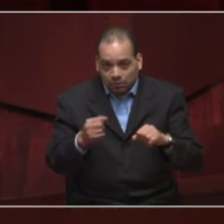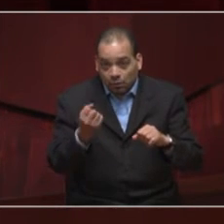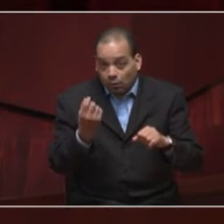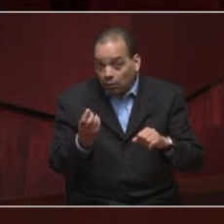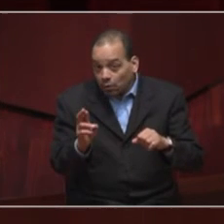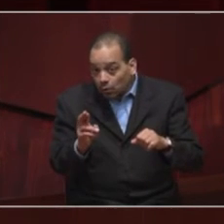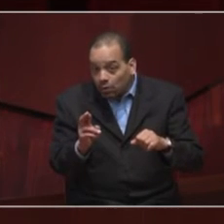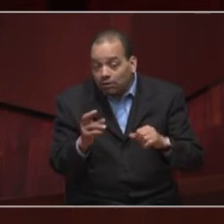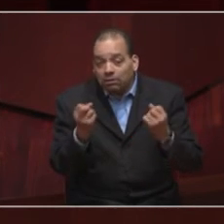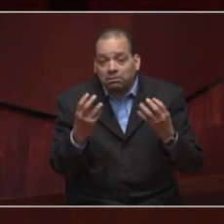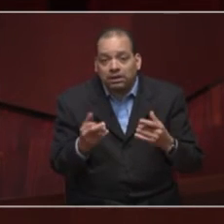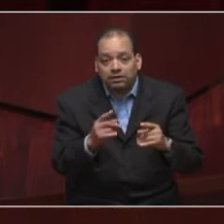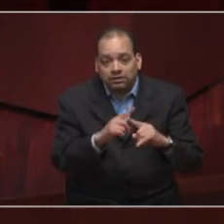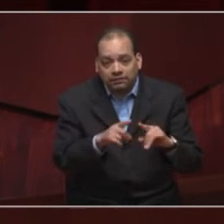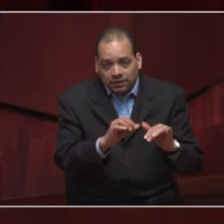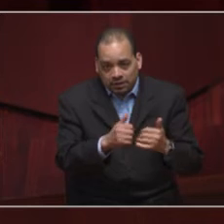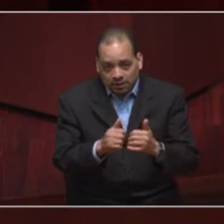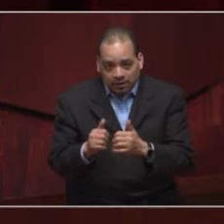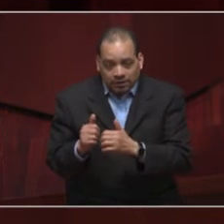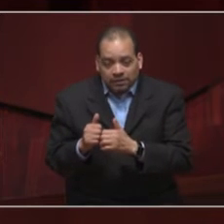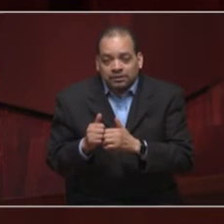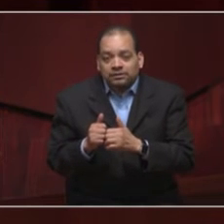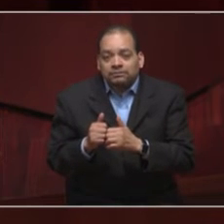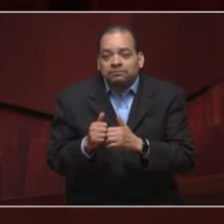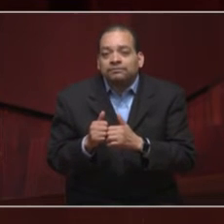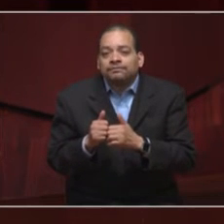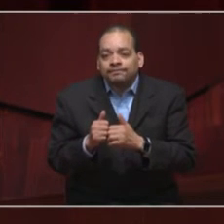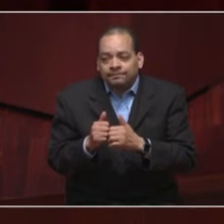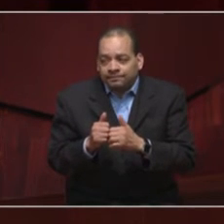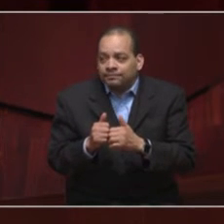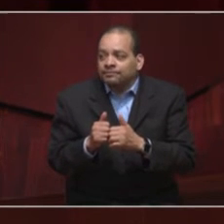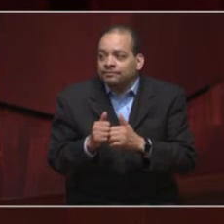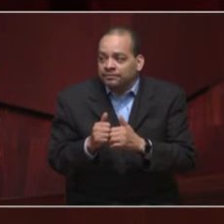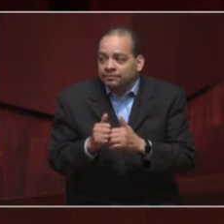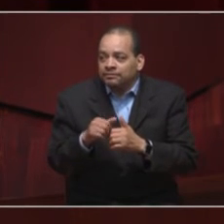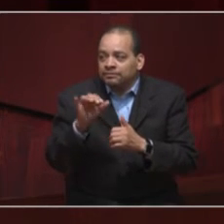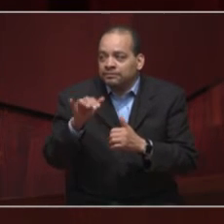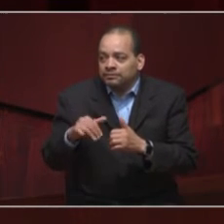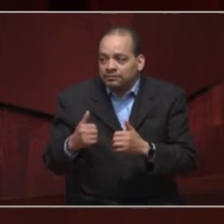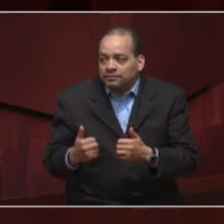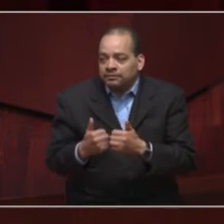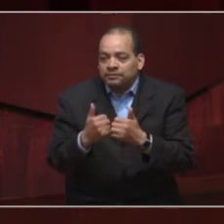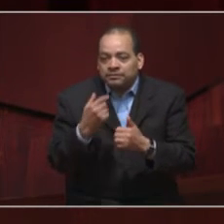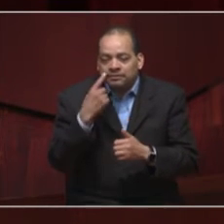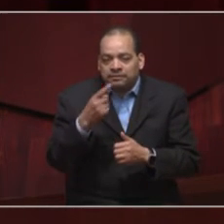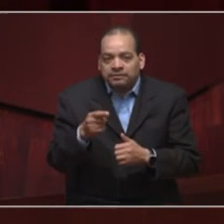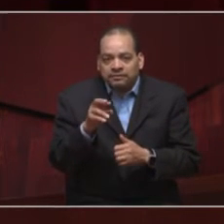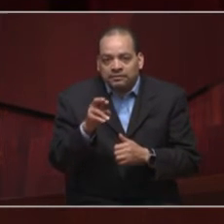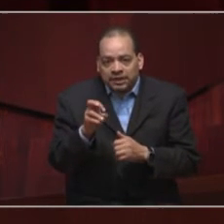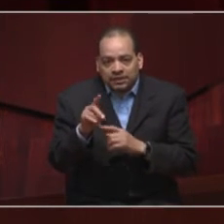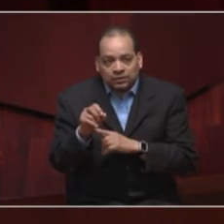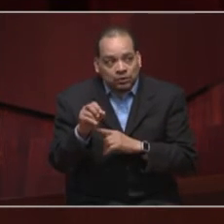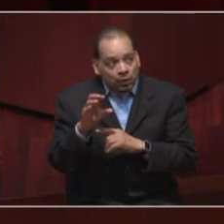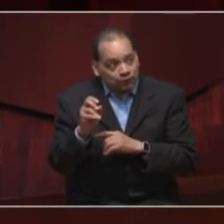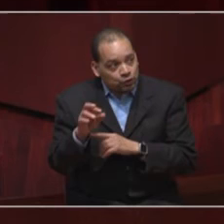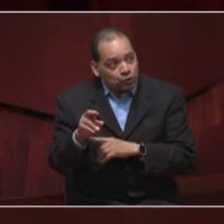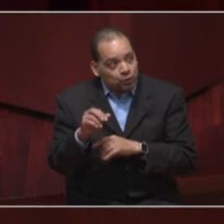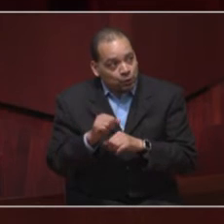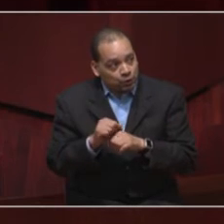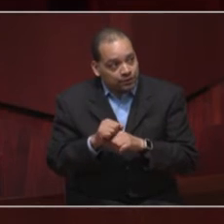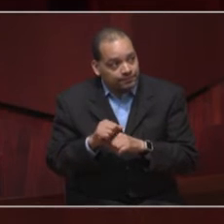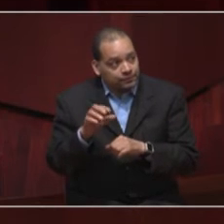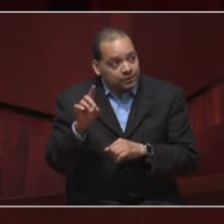and what the specific records are. That is a challenge very often for records officers. Working for DHS,